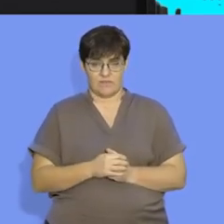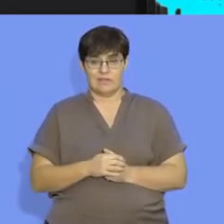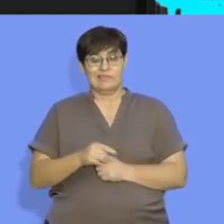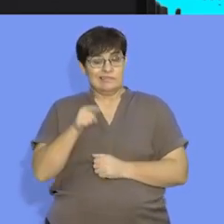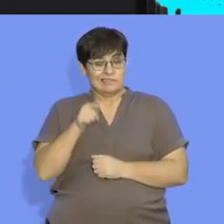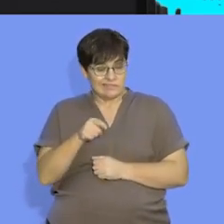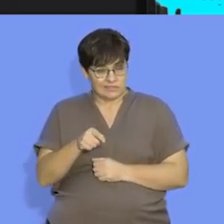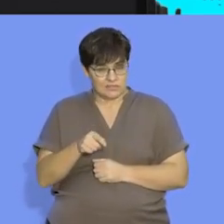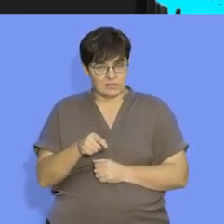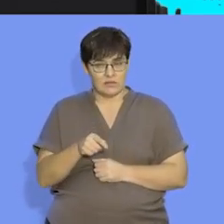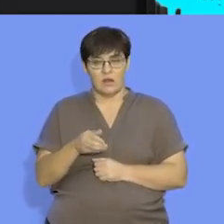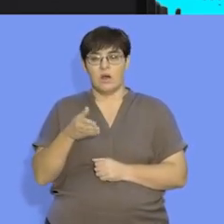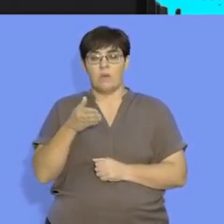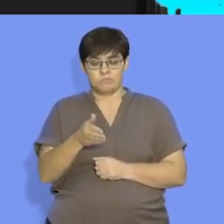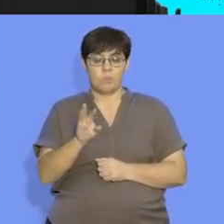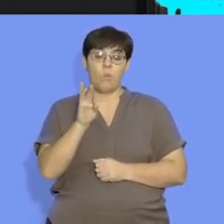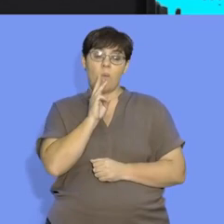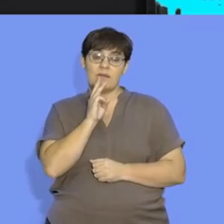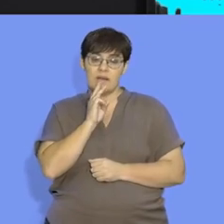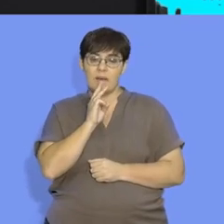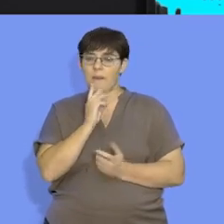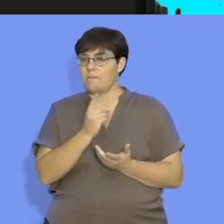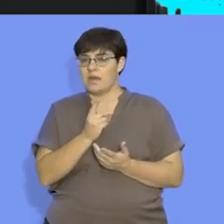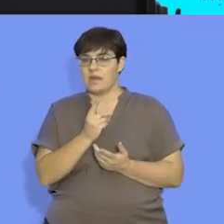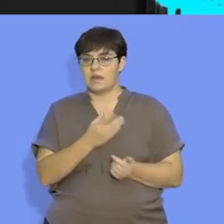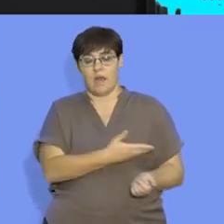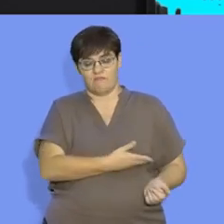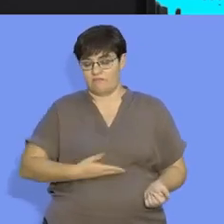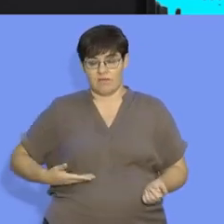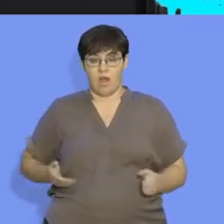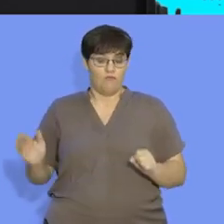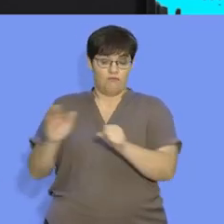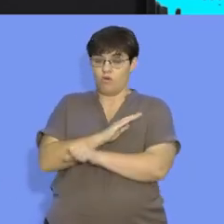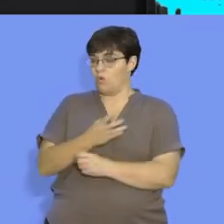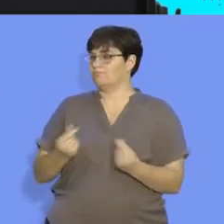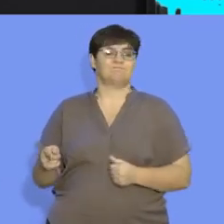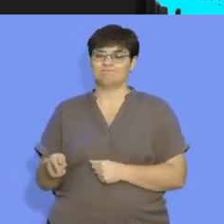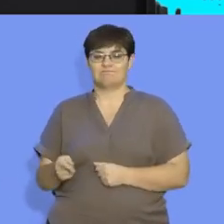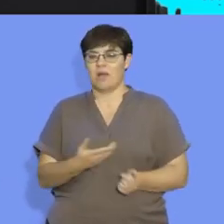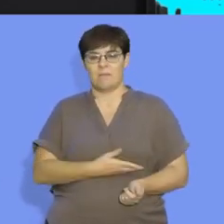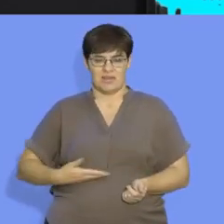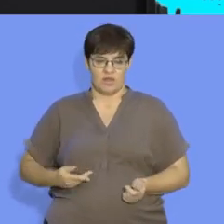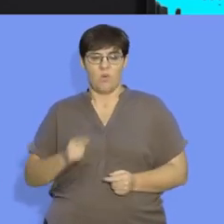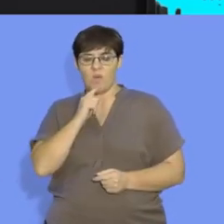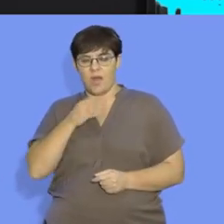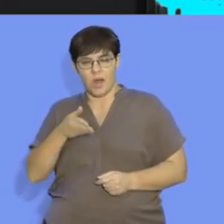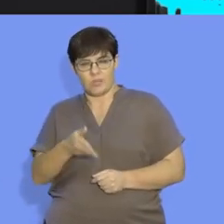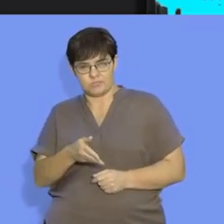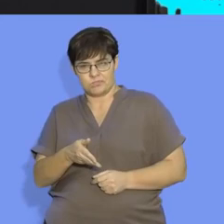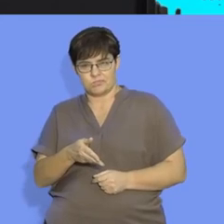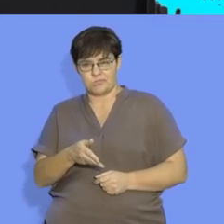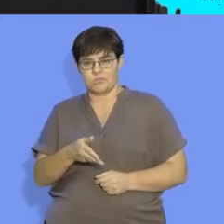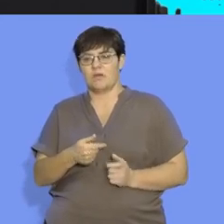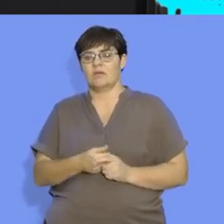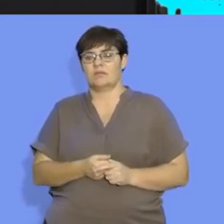saying that magnesium hydroxide, in the presence of water, it dissociates partially to form or to give us a very